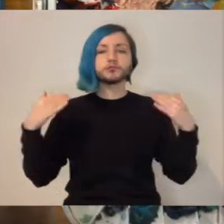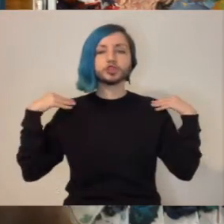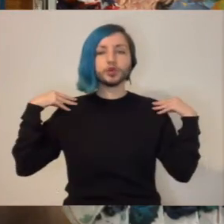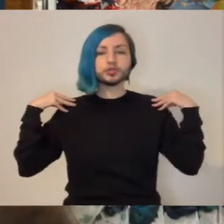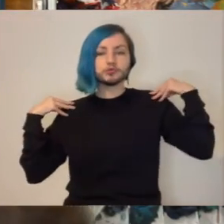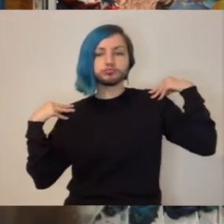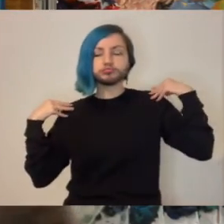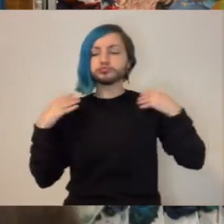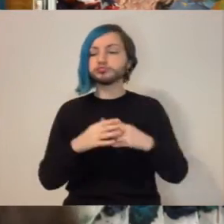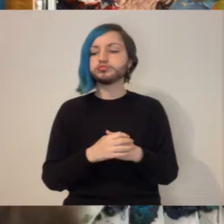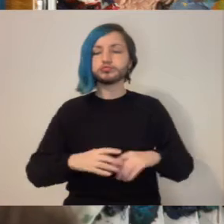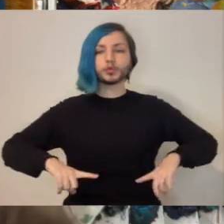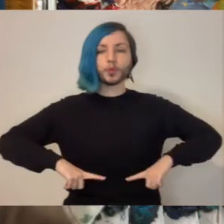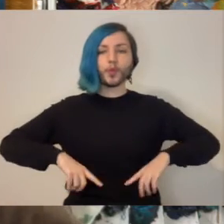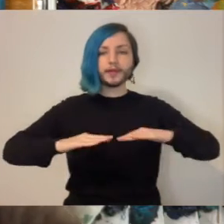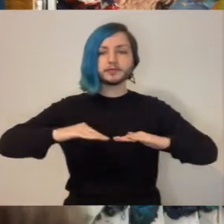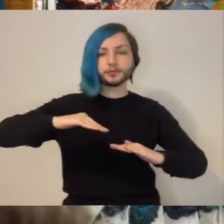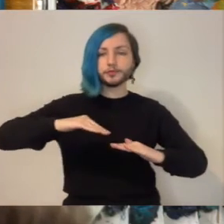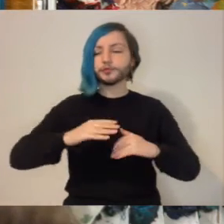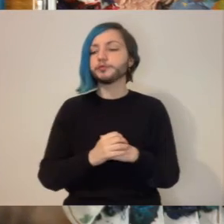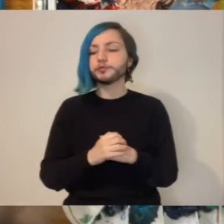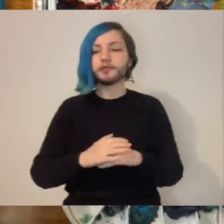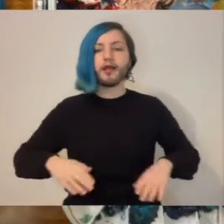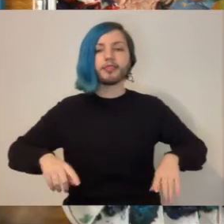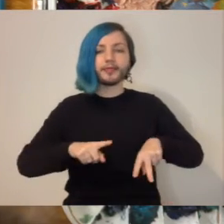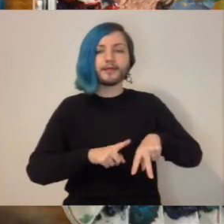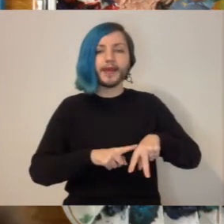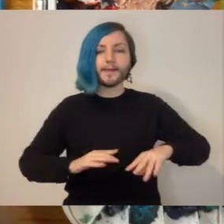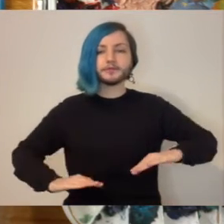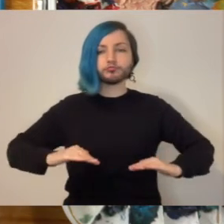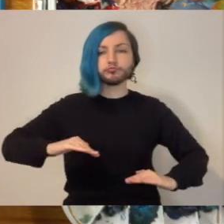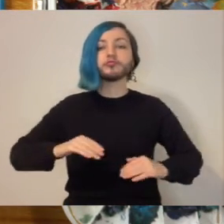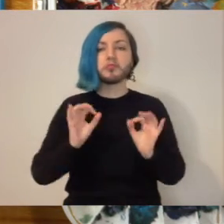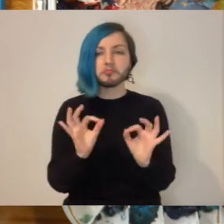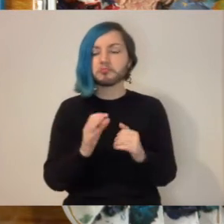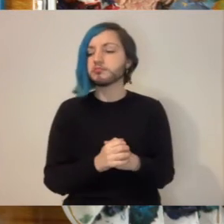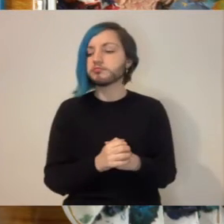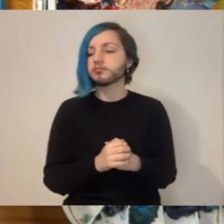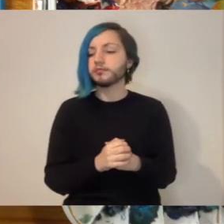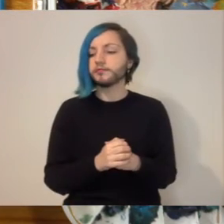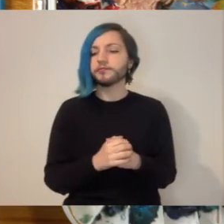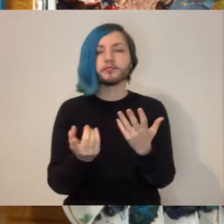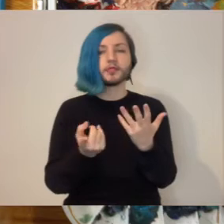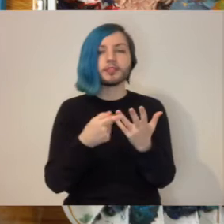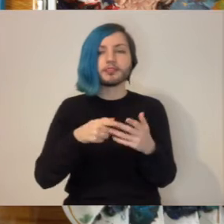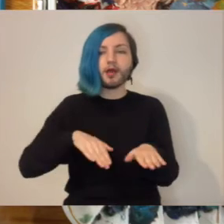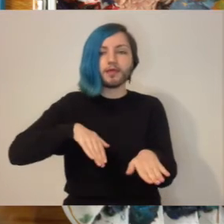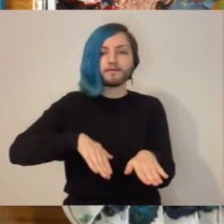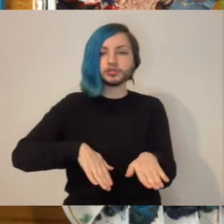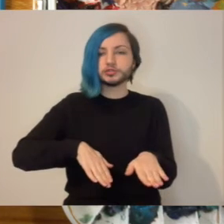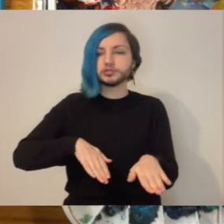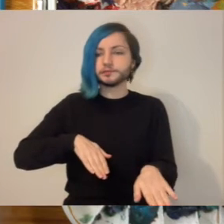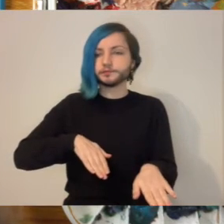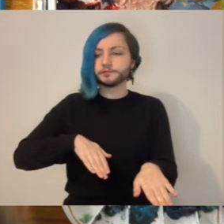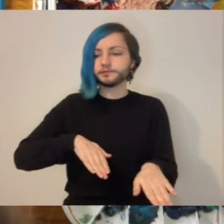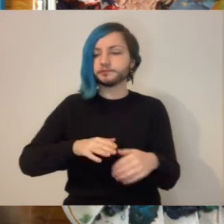at the shoulders, I'm not going that way, the waist is coming this way, and so are the hips, all right? And then we just get the other